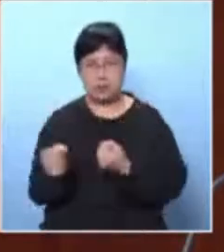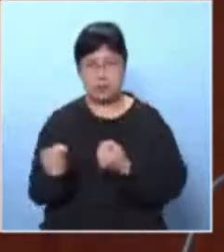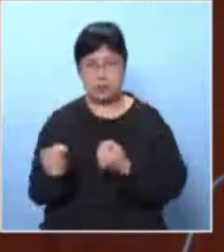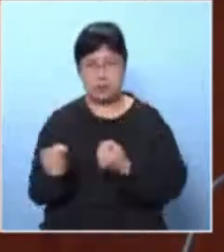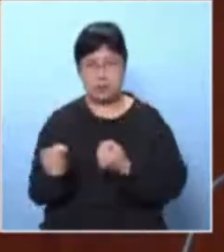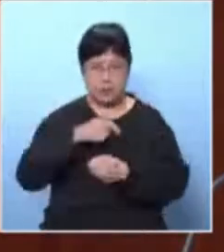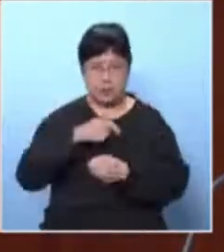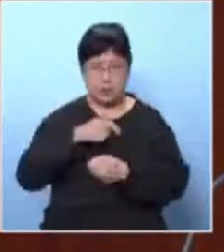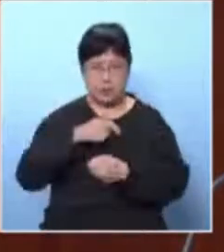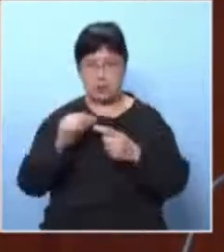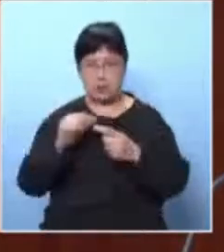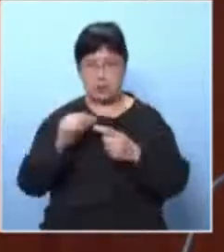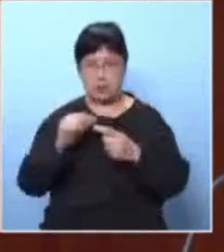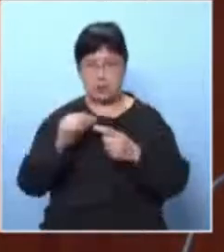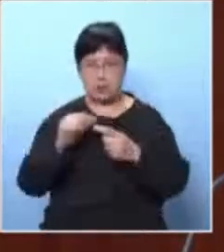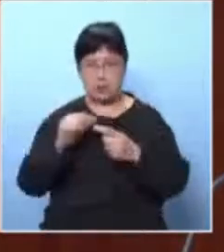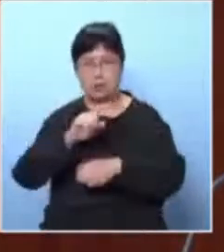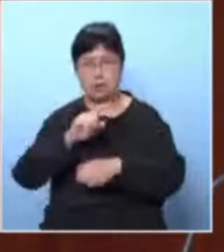per hour.